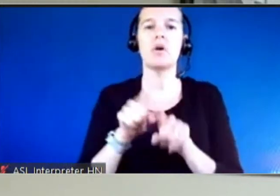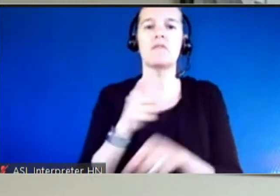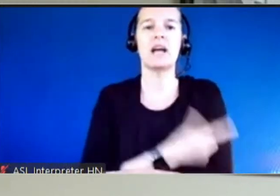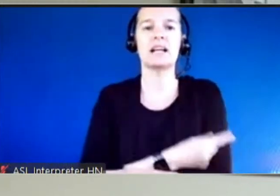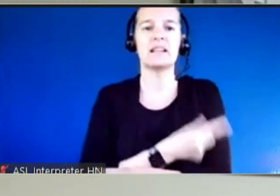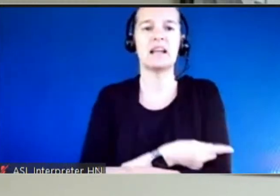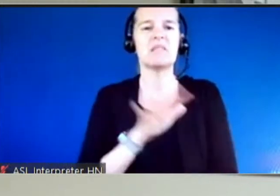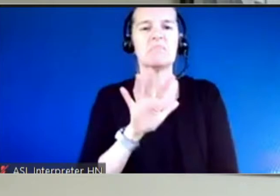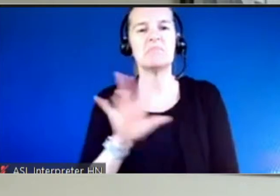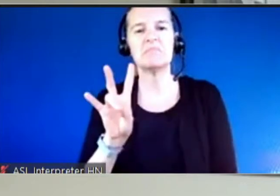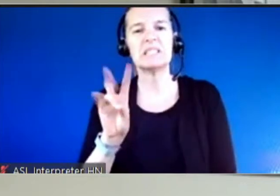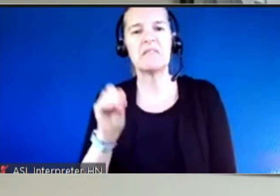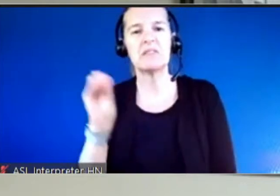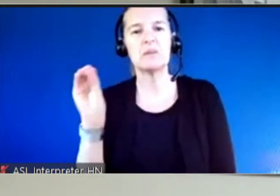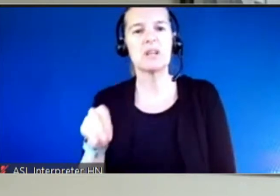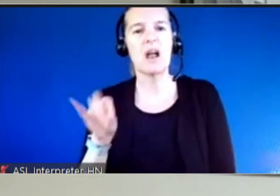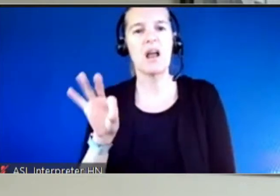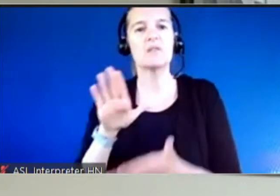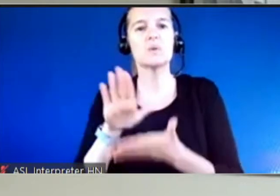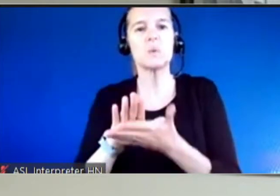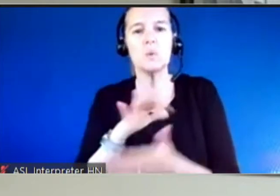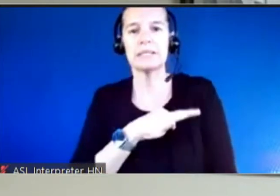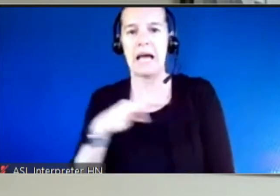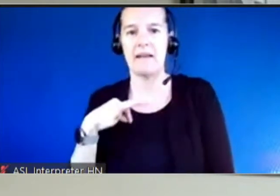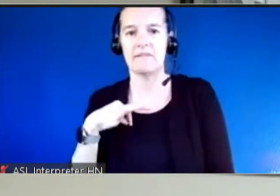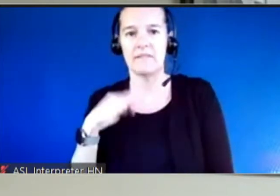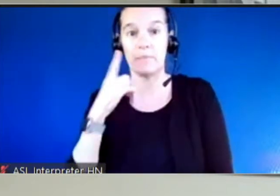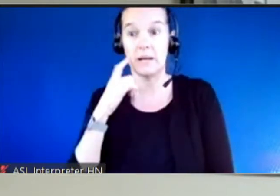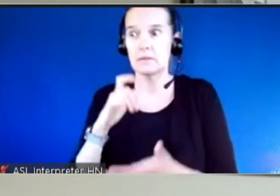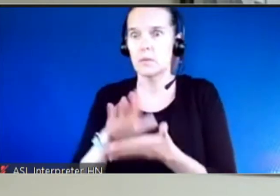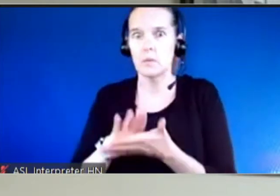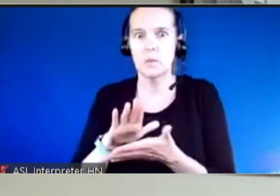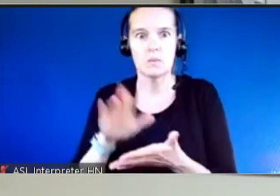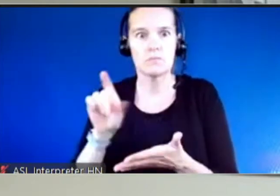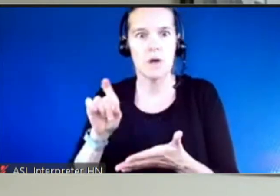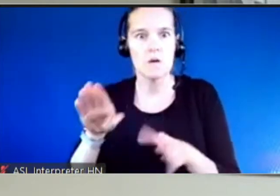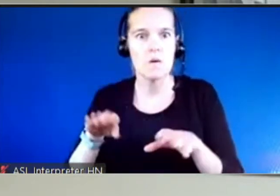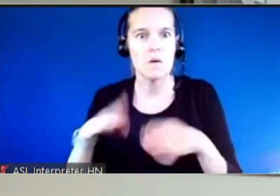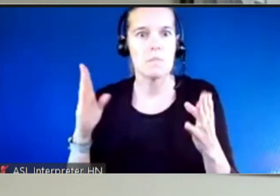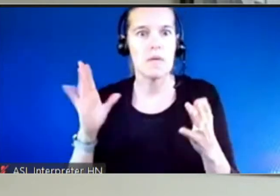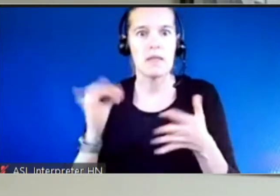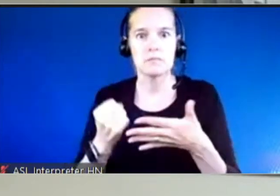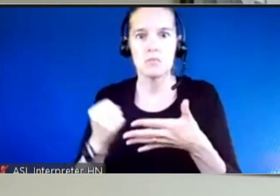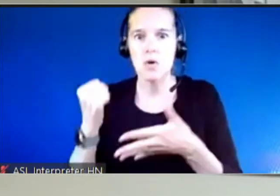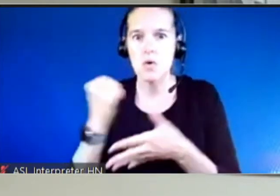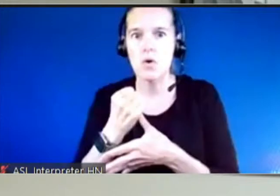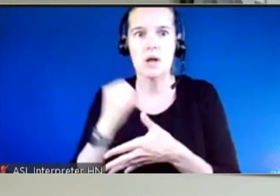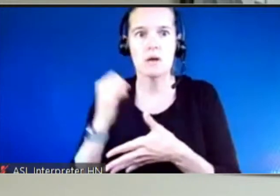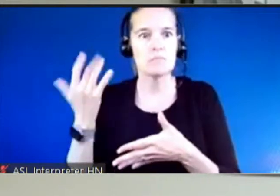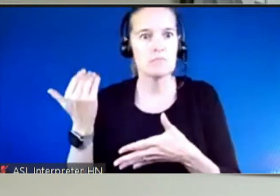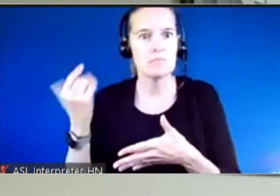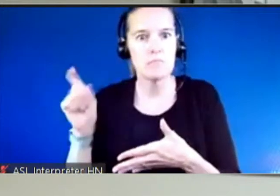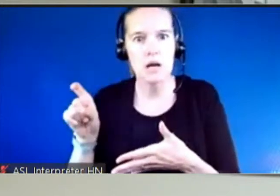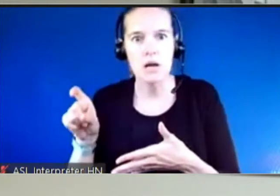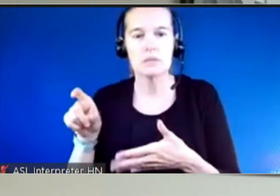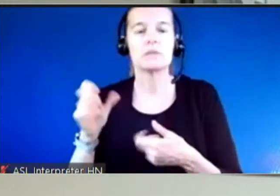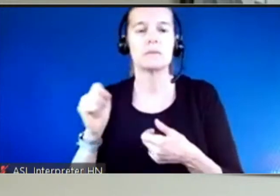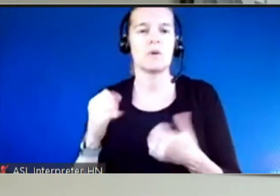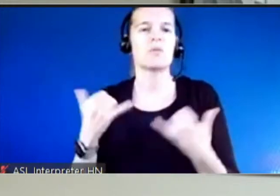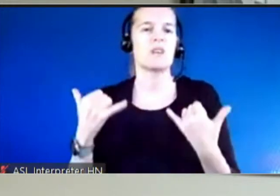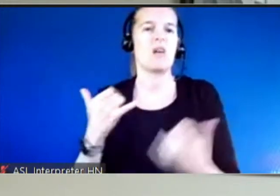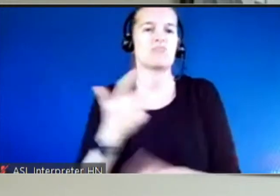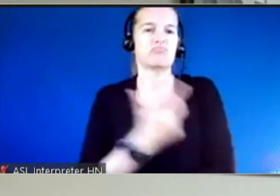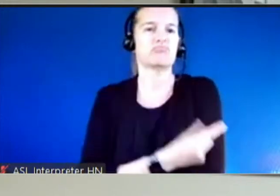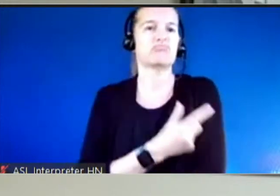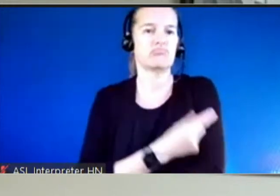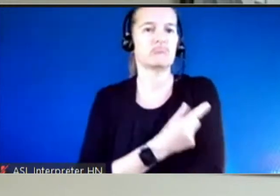70% of the school staff because opening schools is such a priority. It is now in view. We